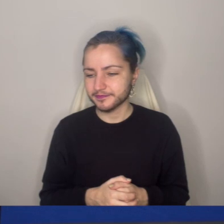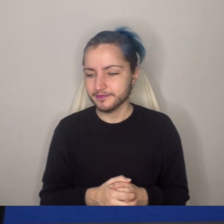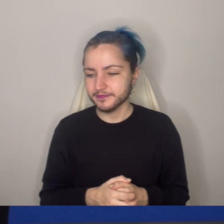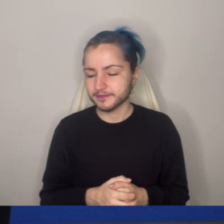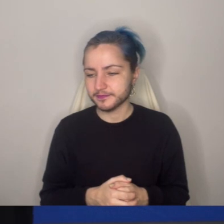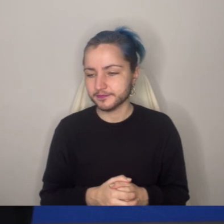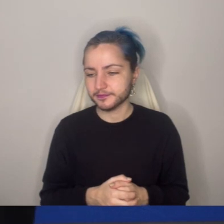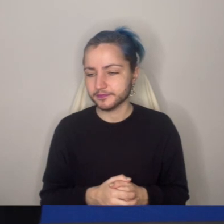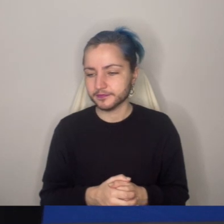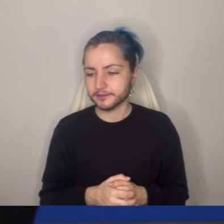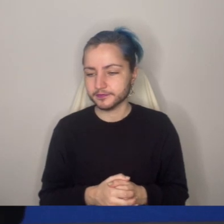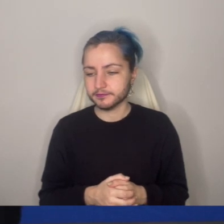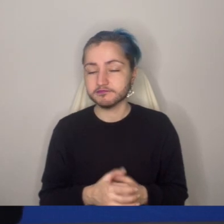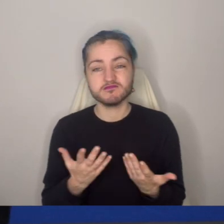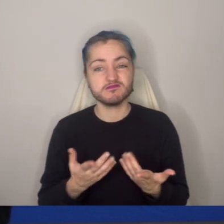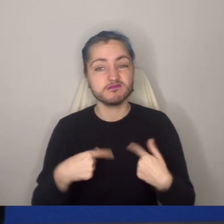so that's kind of the base